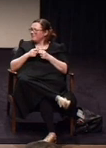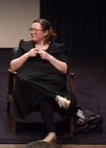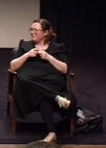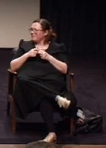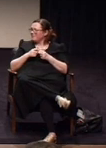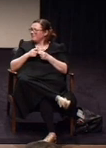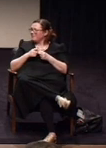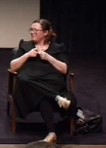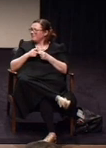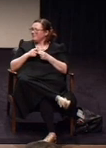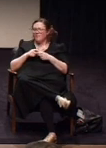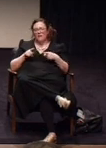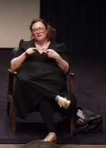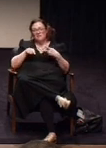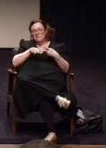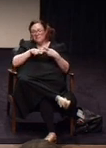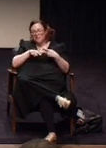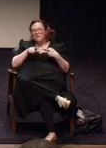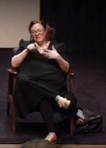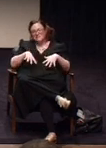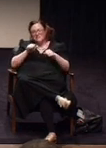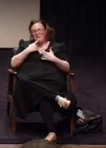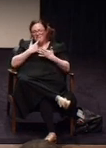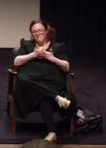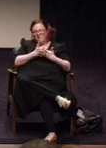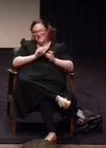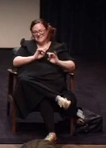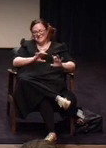with advice if necessary. In this case, it's